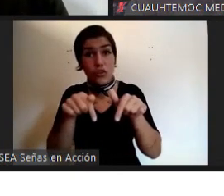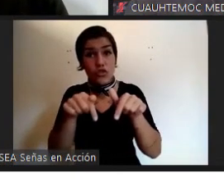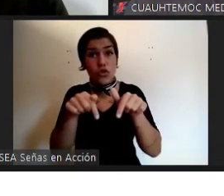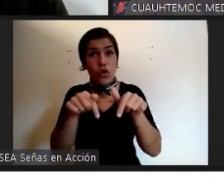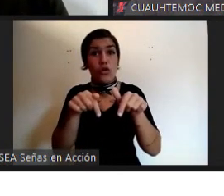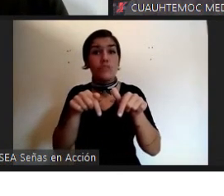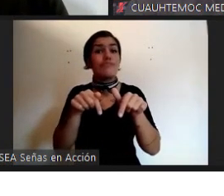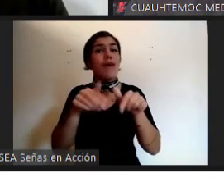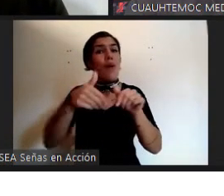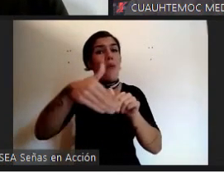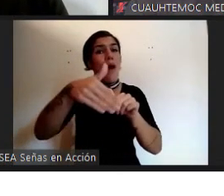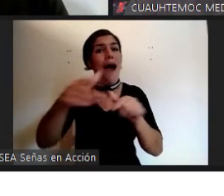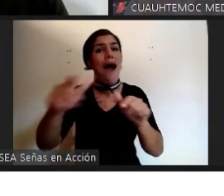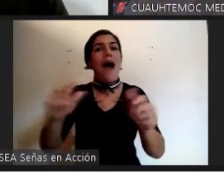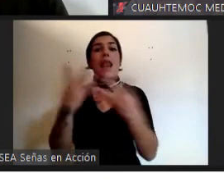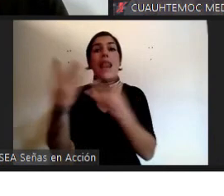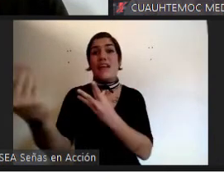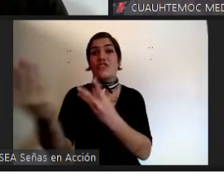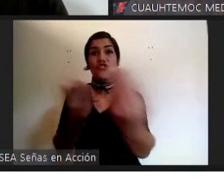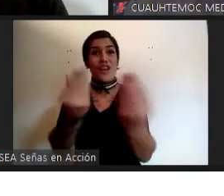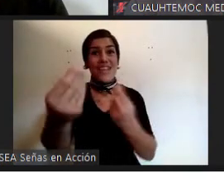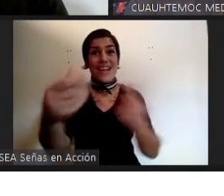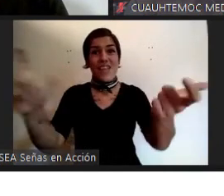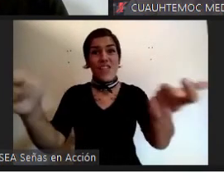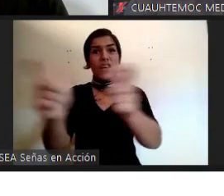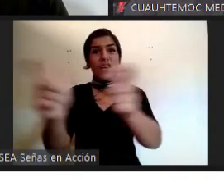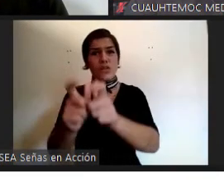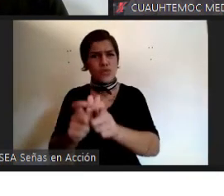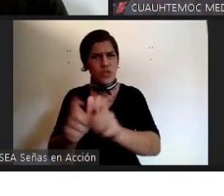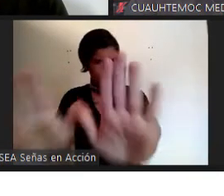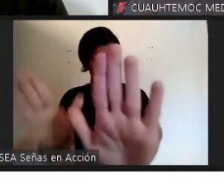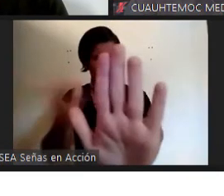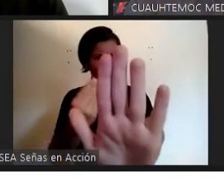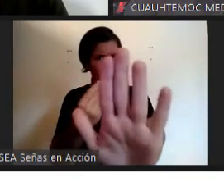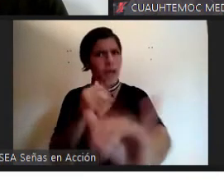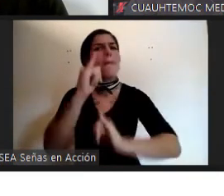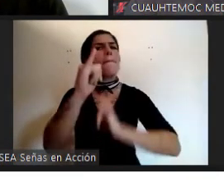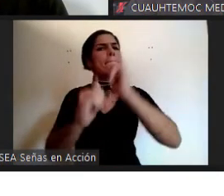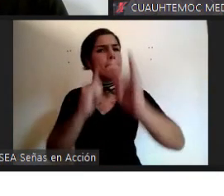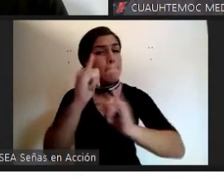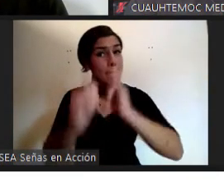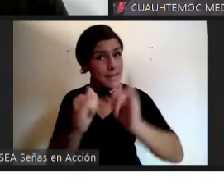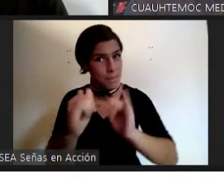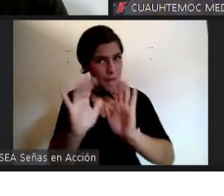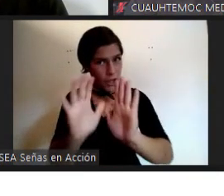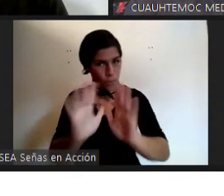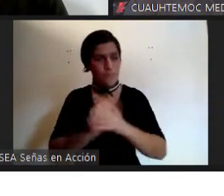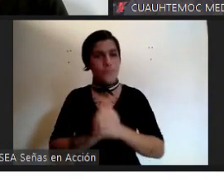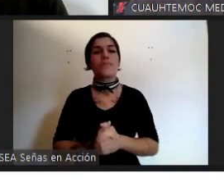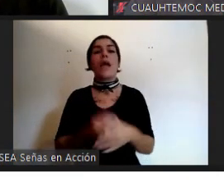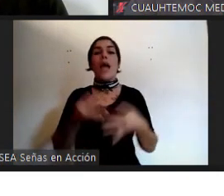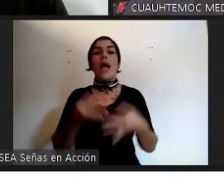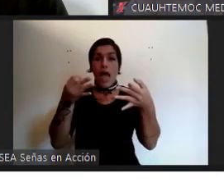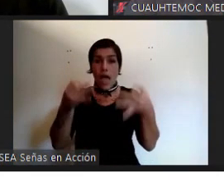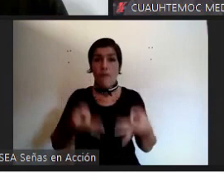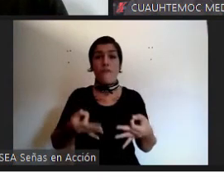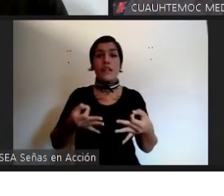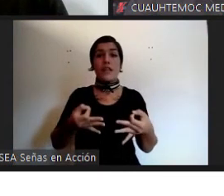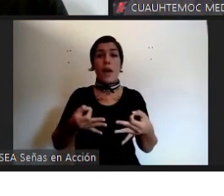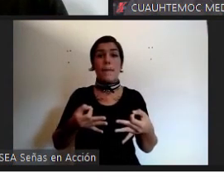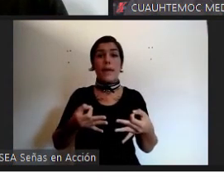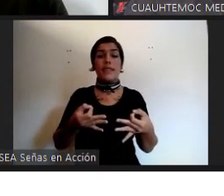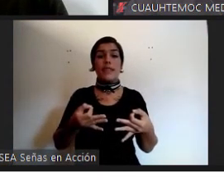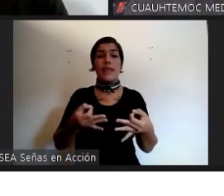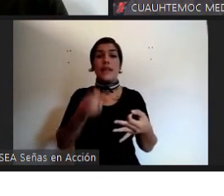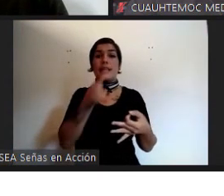will reduce solidarity. Do you understand what I mean? I mean, if we have less projects, and if we